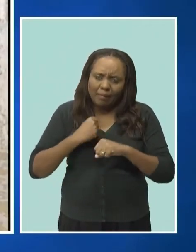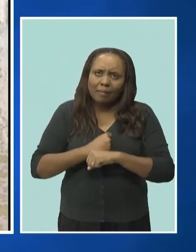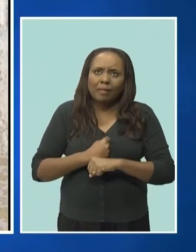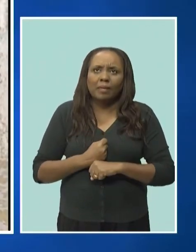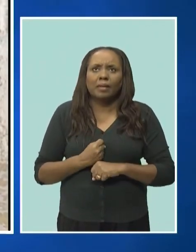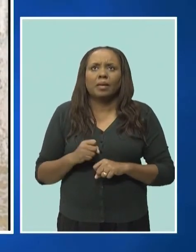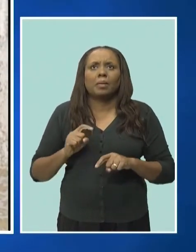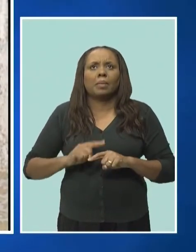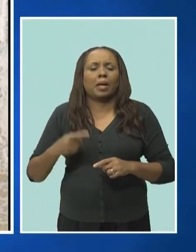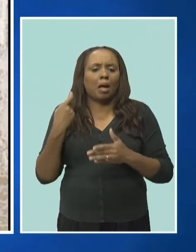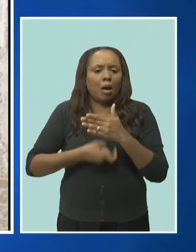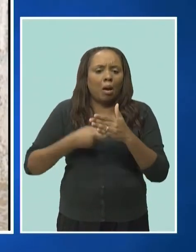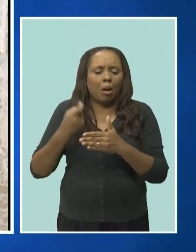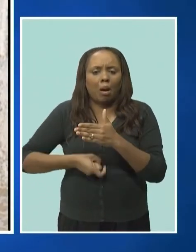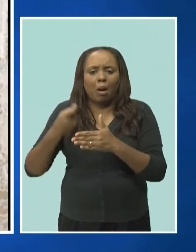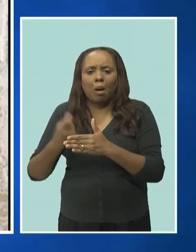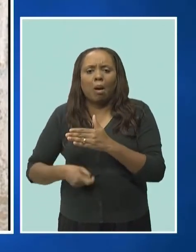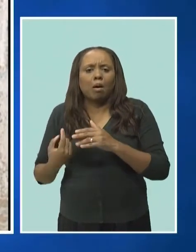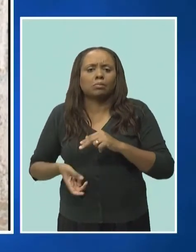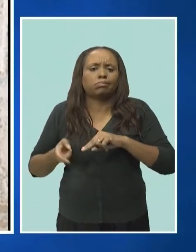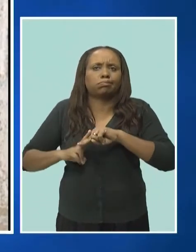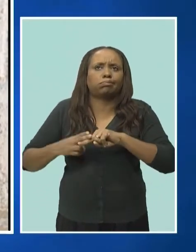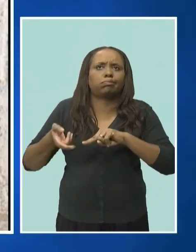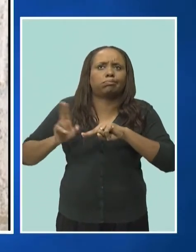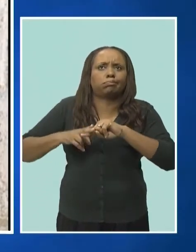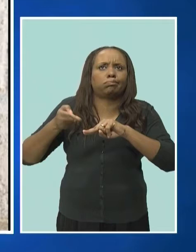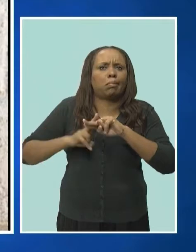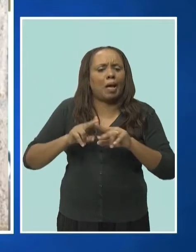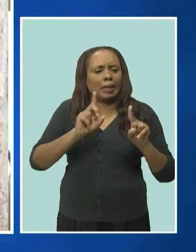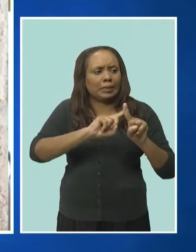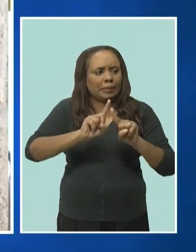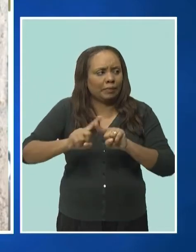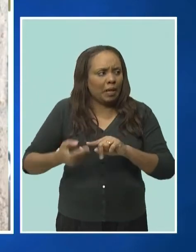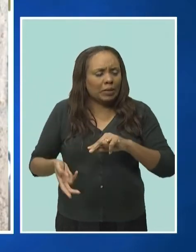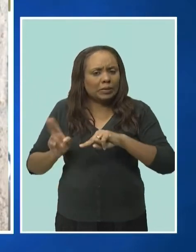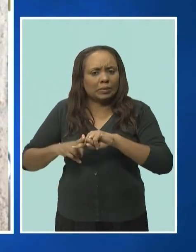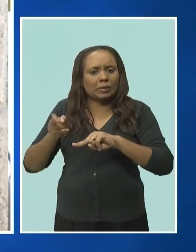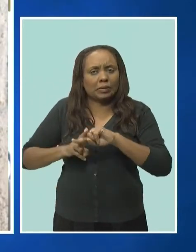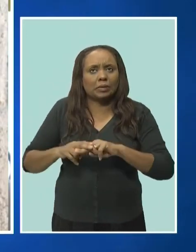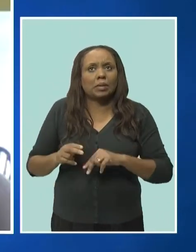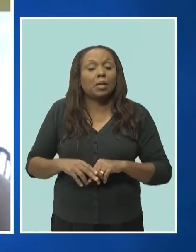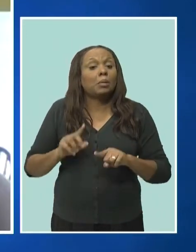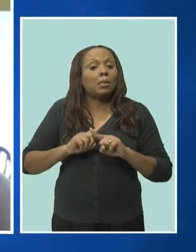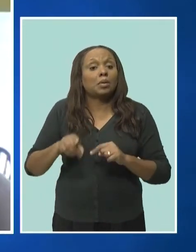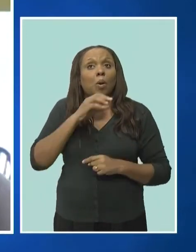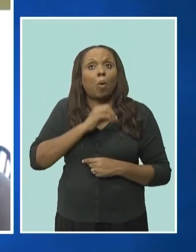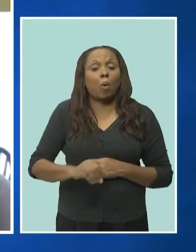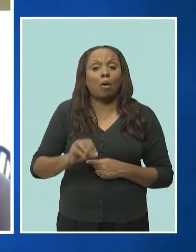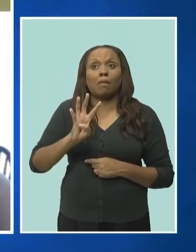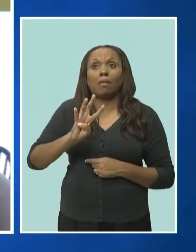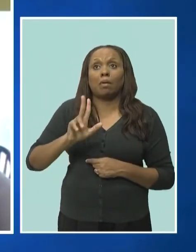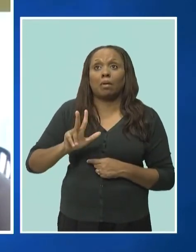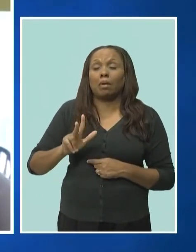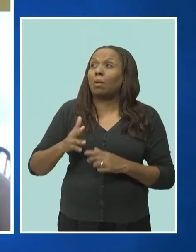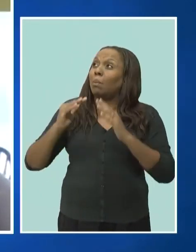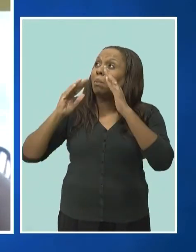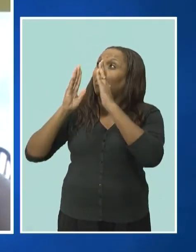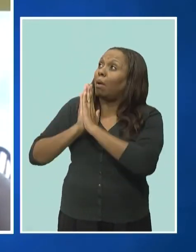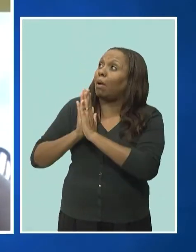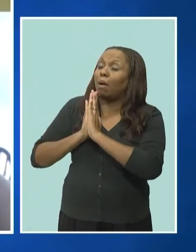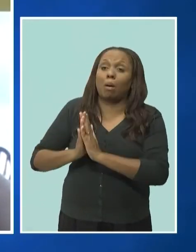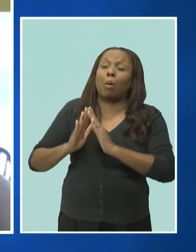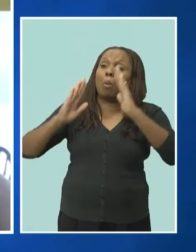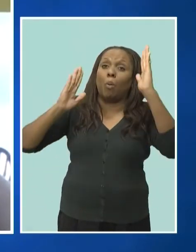of inflation and rising costs of inputs, among other things. However, the 43-year-old is praying and hoping